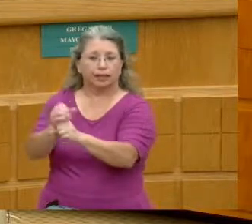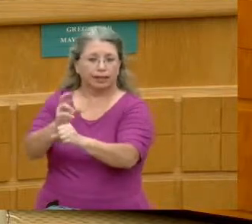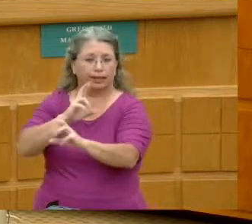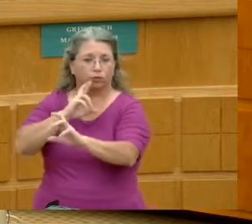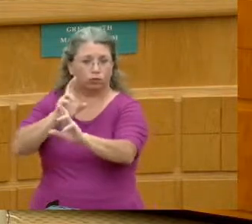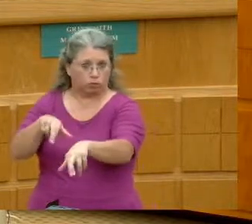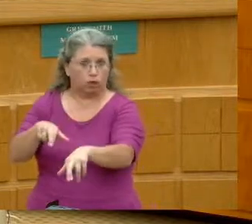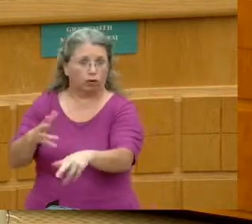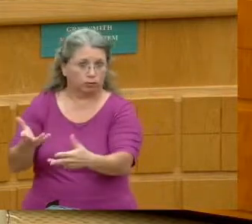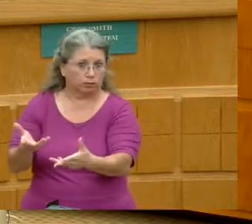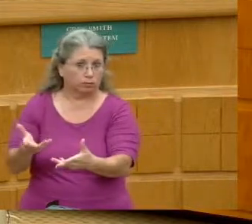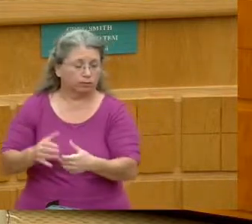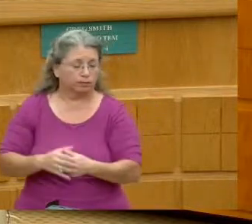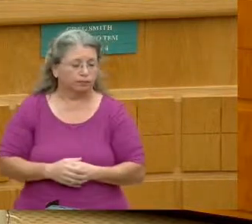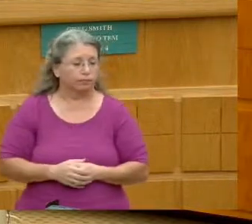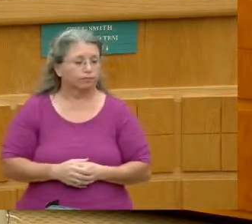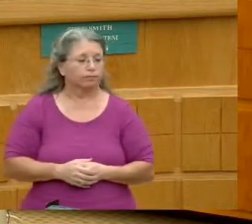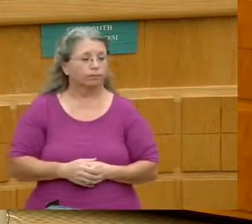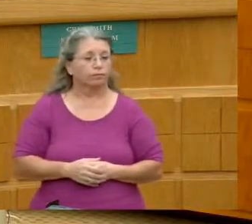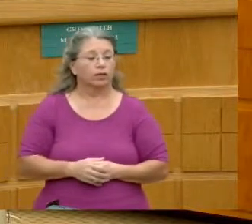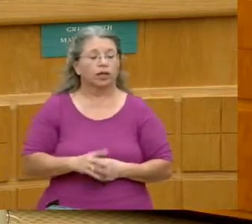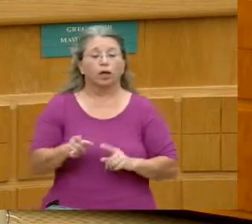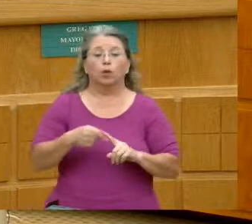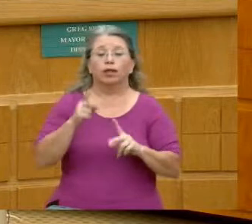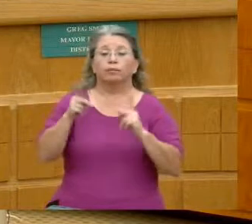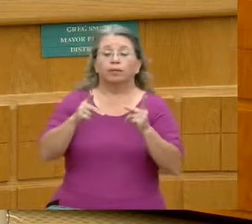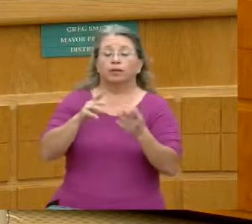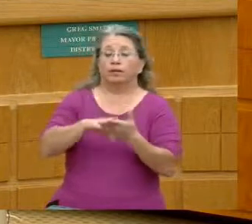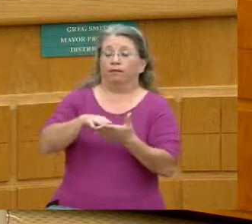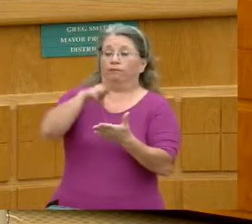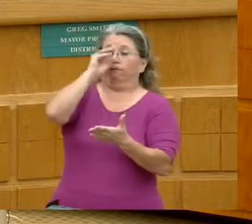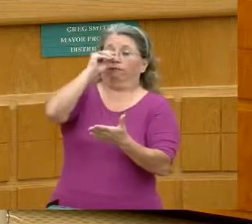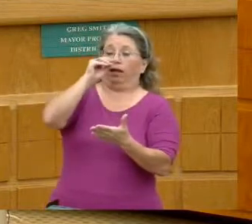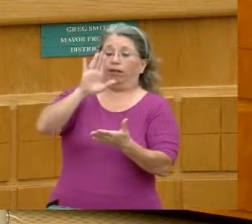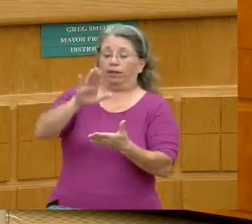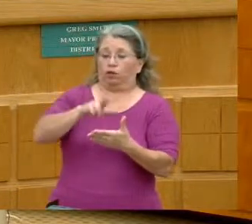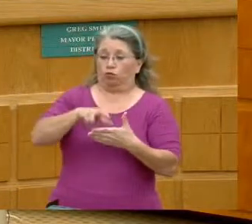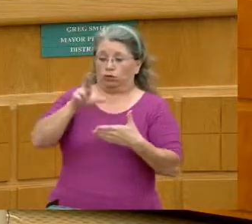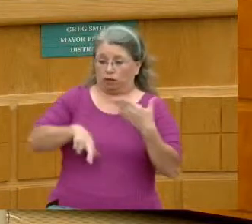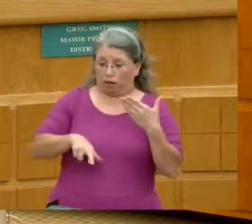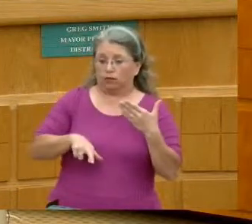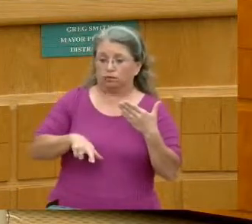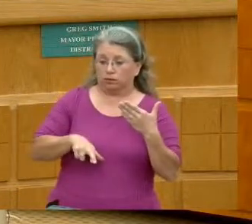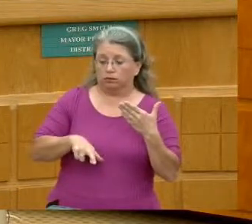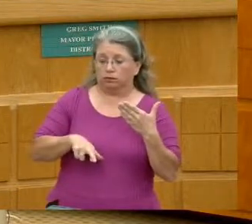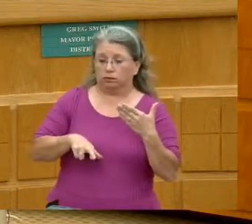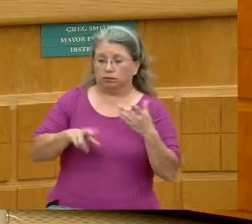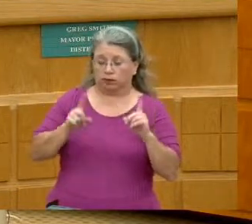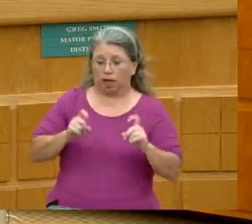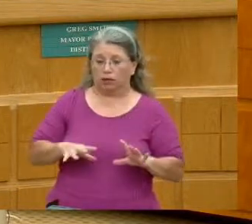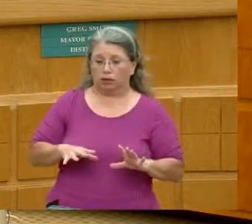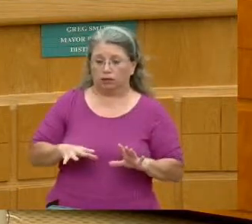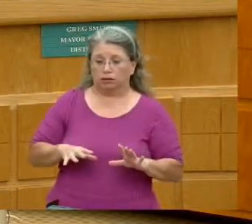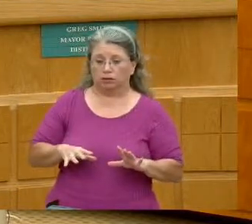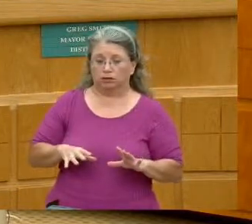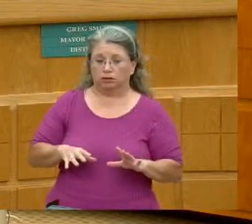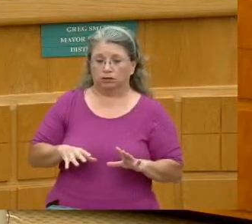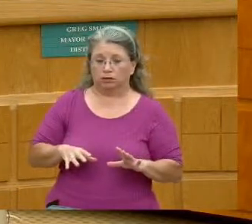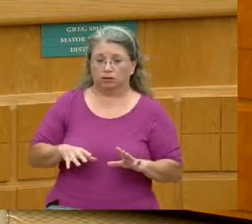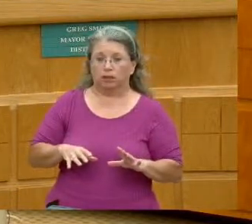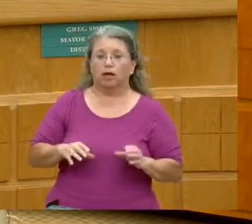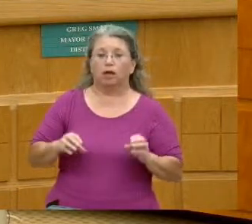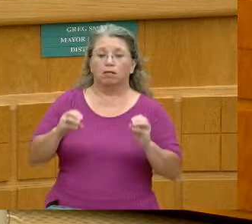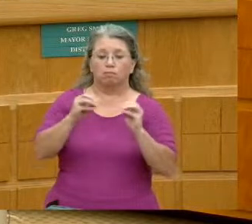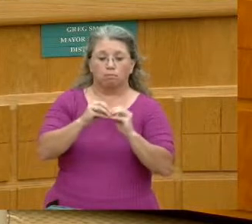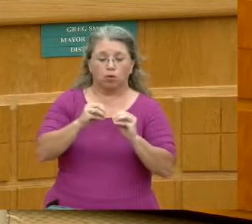the other side of this equation, is when people are finding out their results these days, more of them are finding out that they're